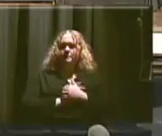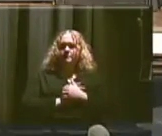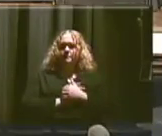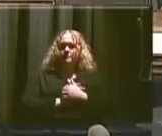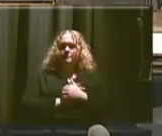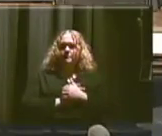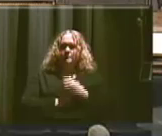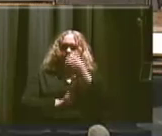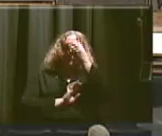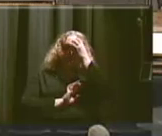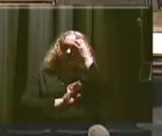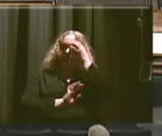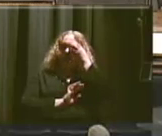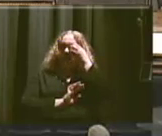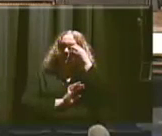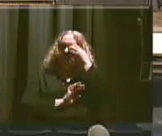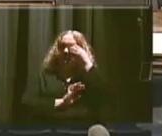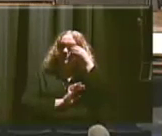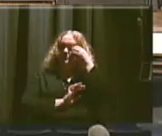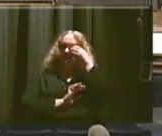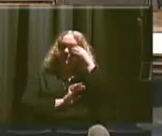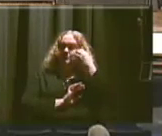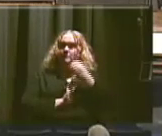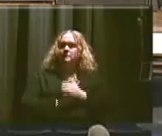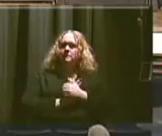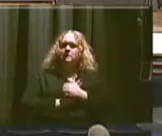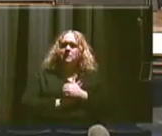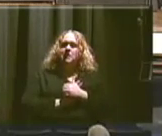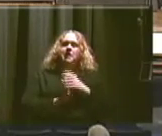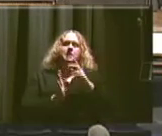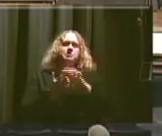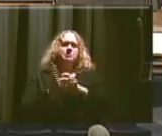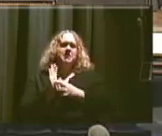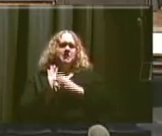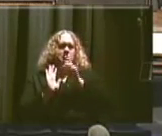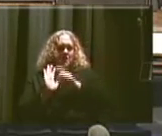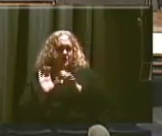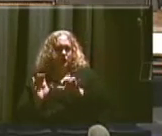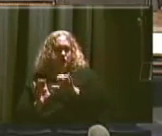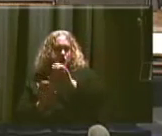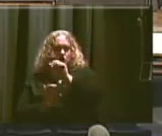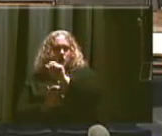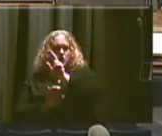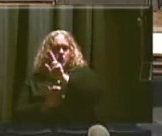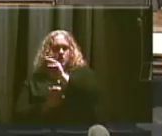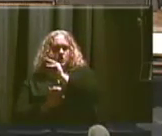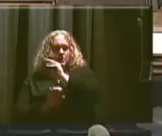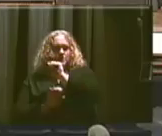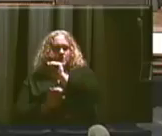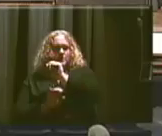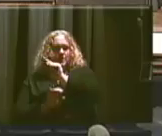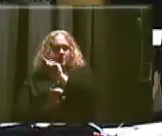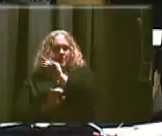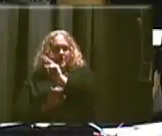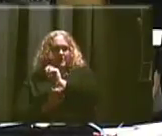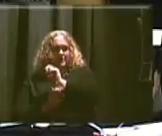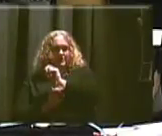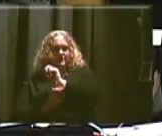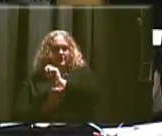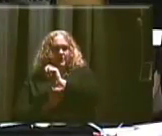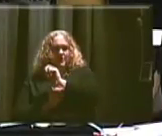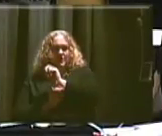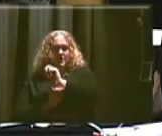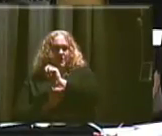But then, is the summative evaluation necessary in June? No. No. In this case,